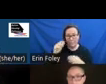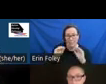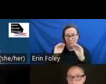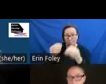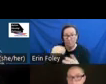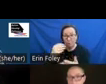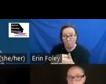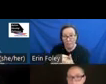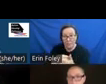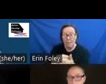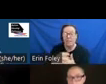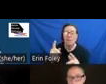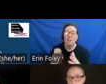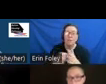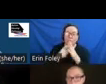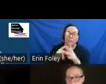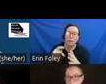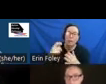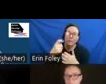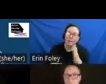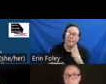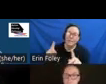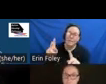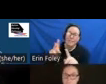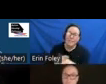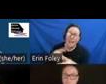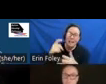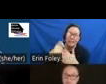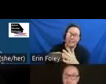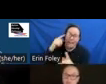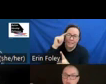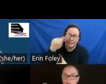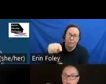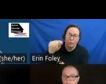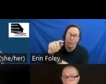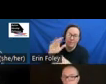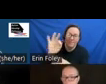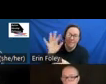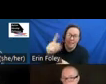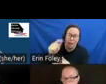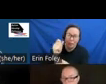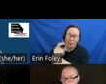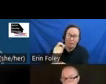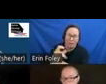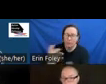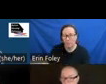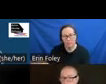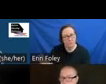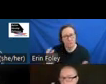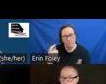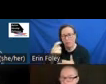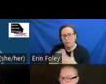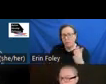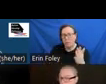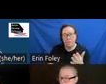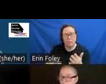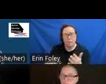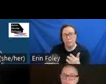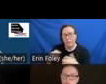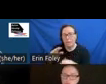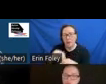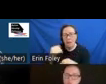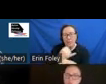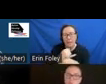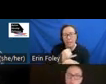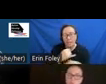it has to file tax returns every year. And the rate, the tax rate on interest in those accounts